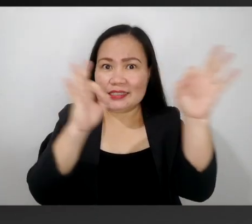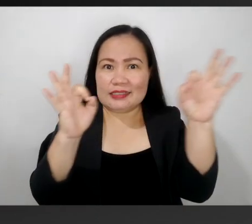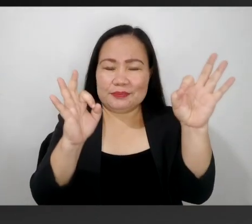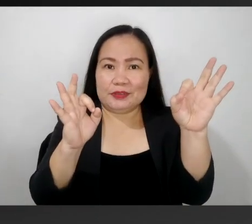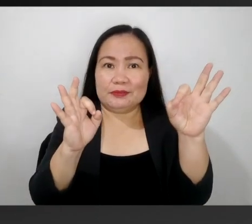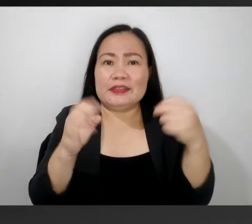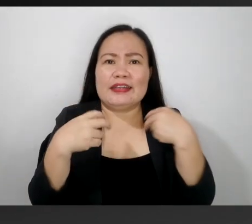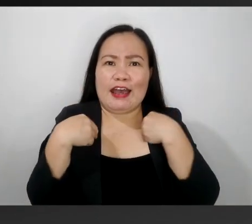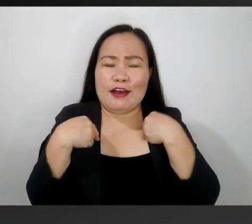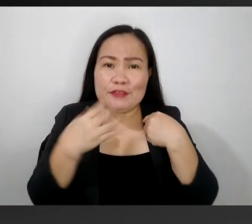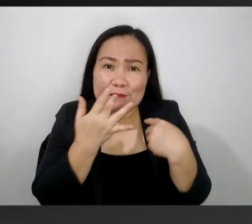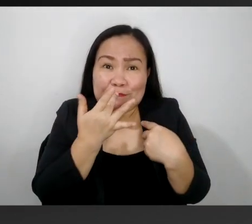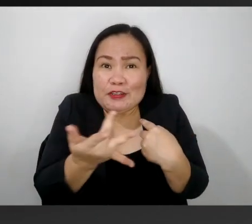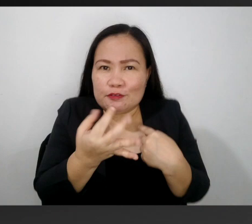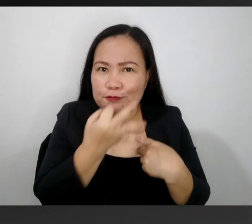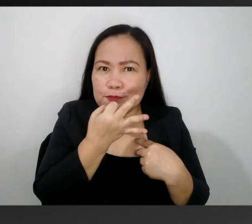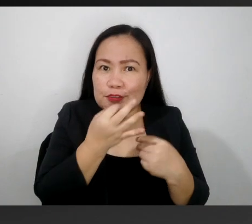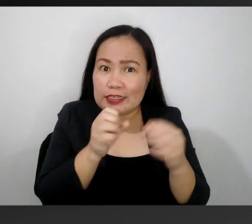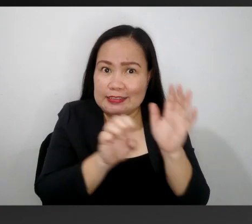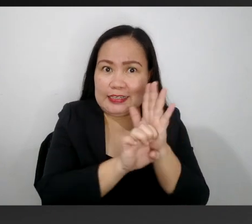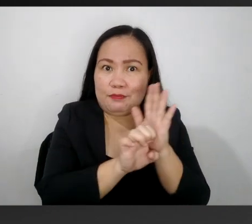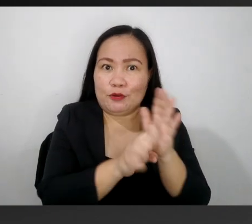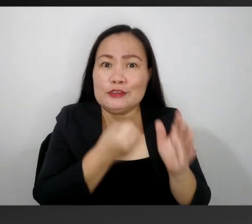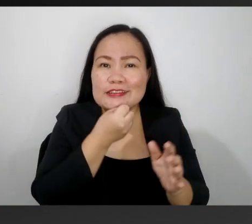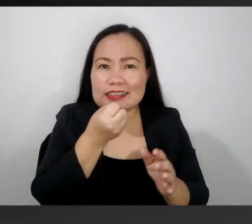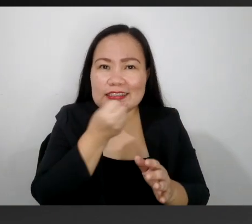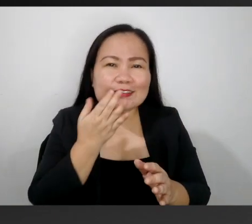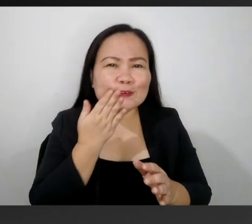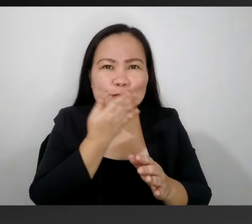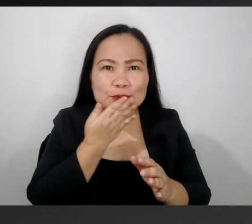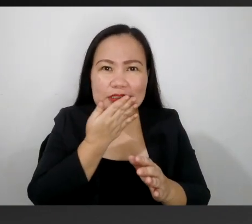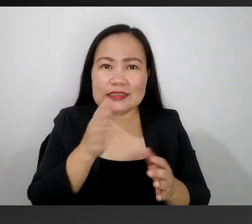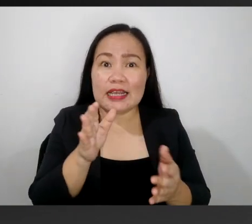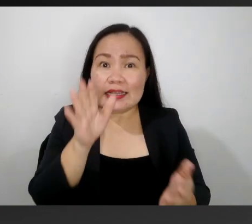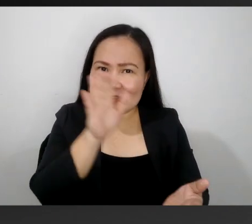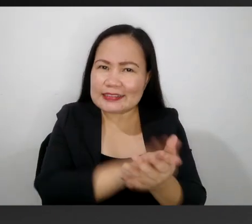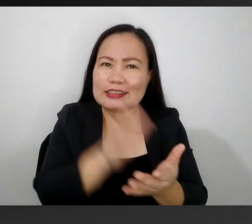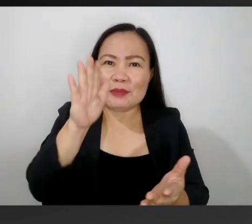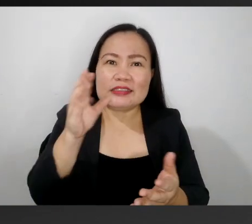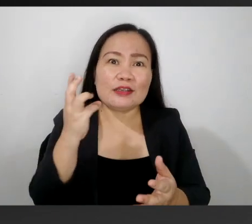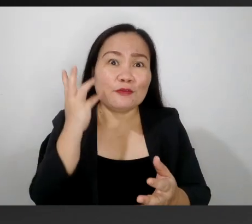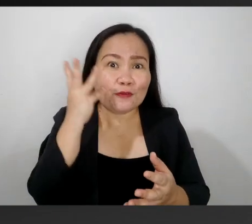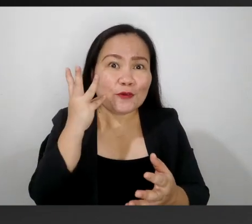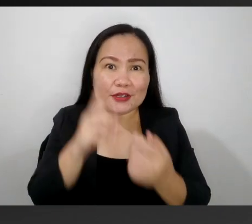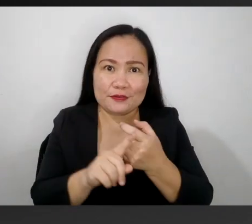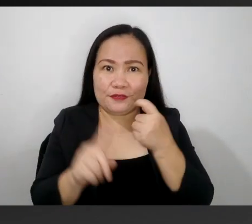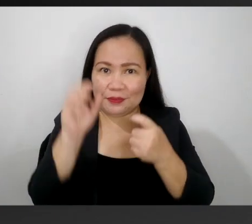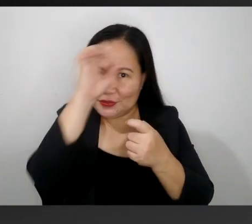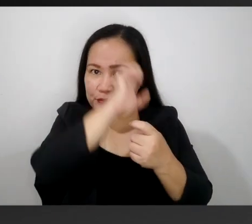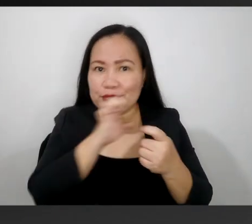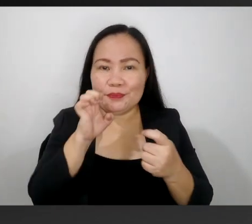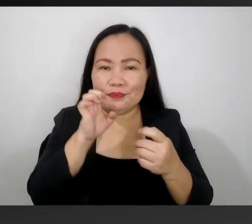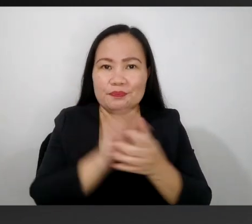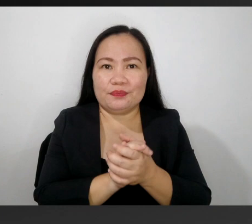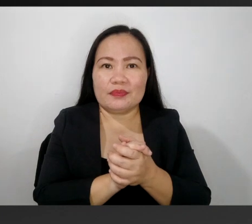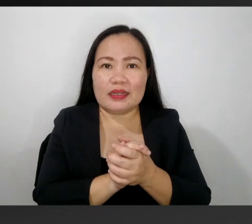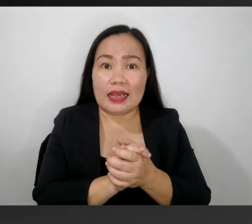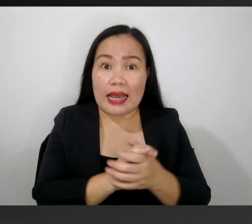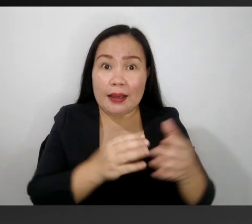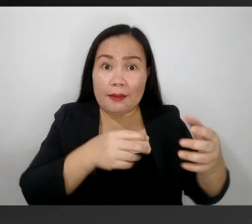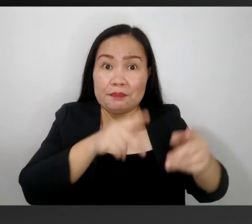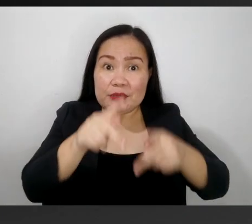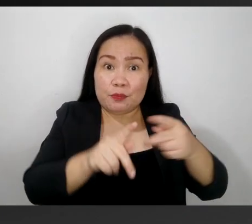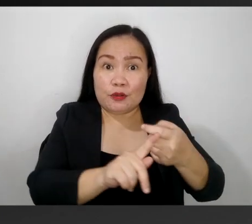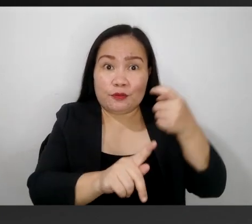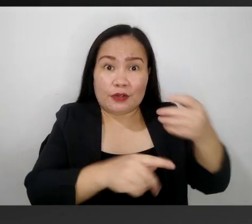not miss the delicious food, such as snacks, sweets, and expensive wines from Europe. Citizens